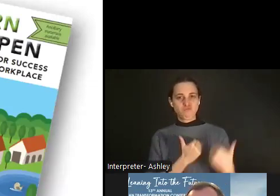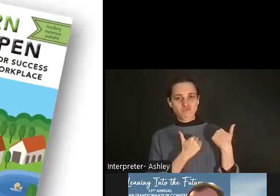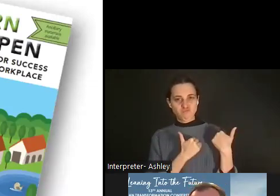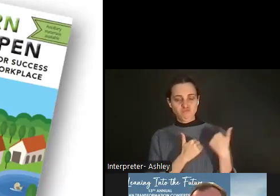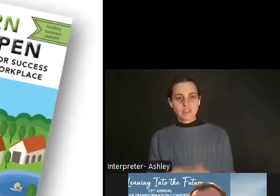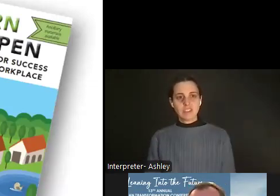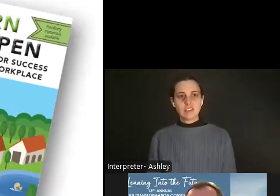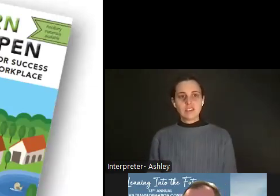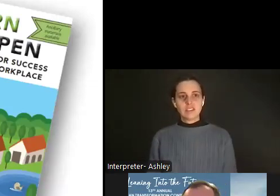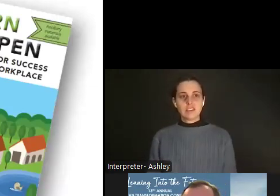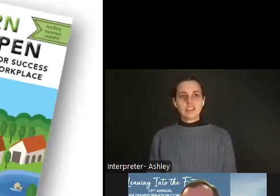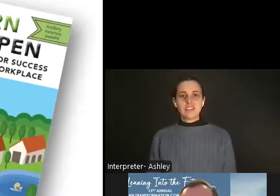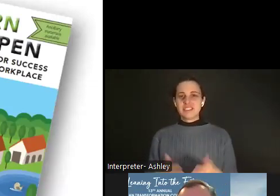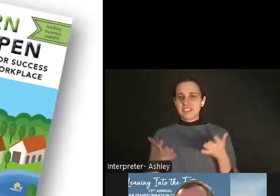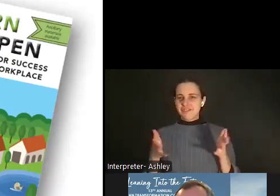Jeannie introduced